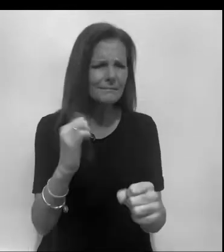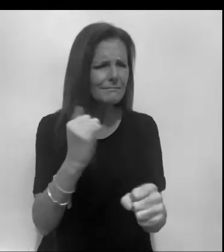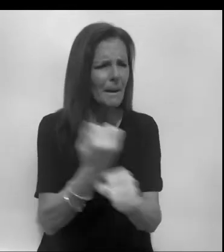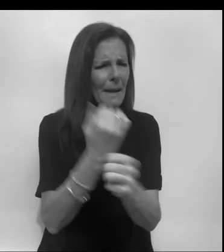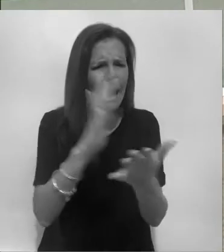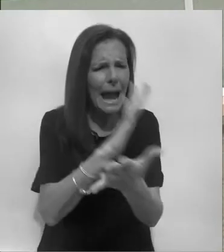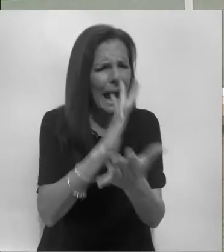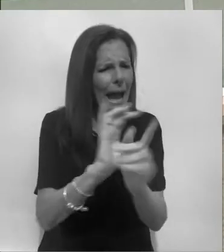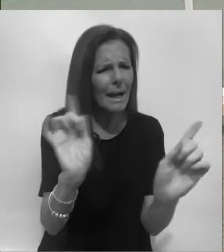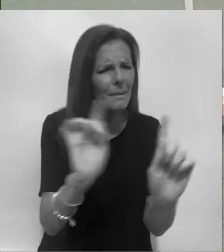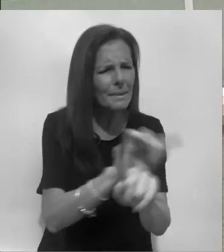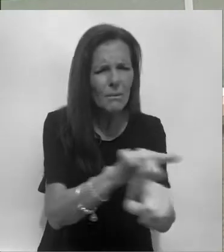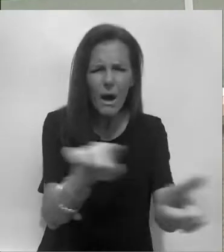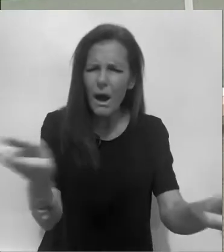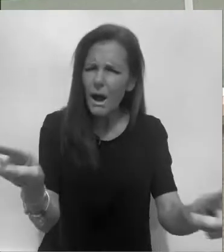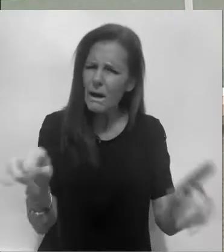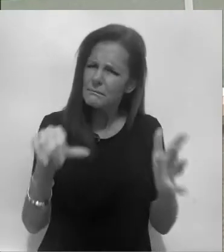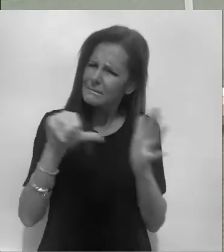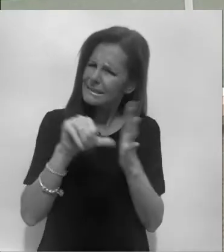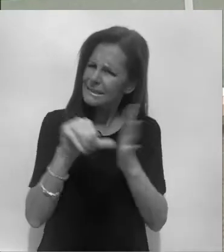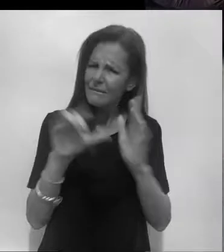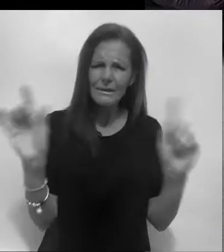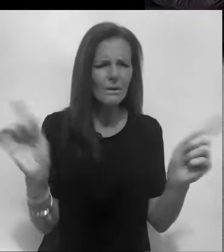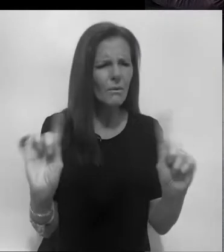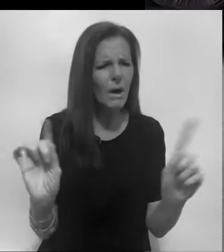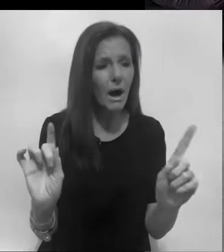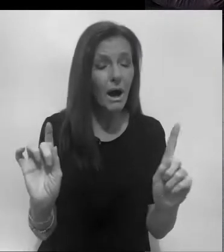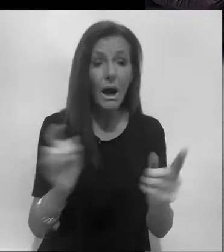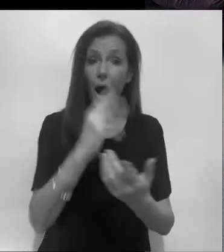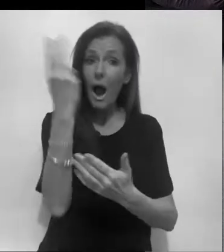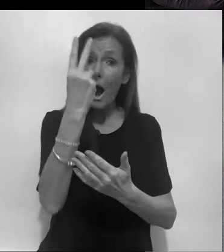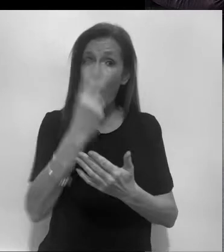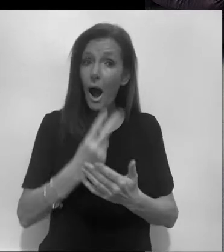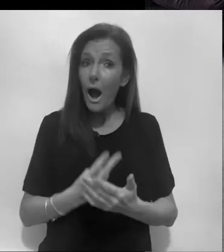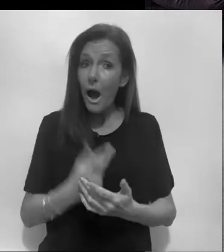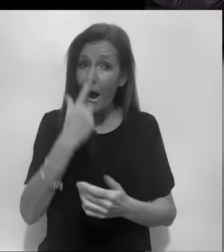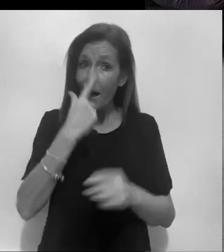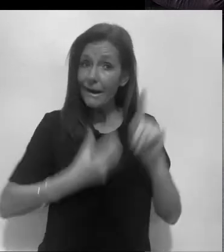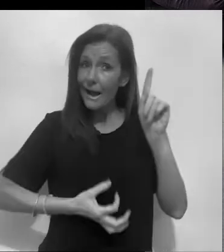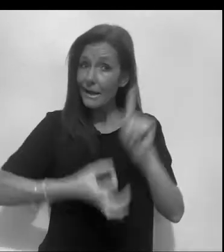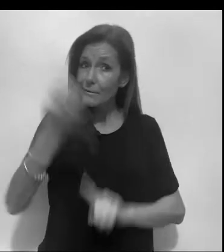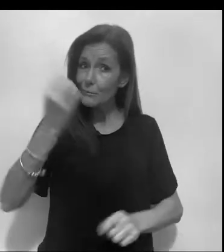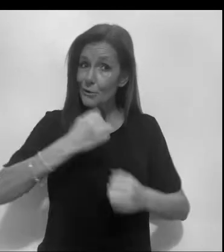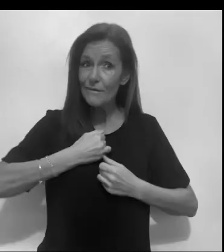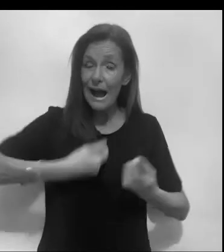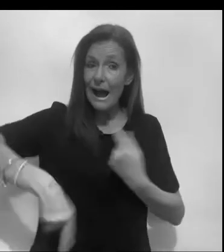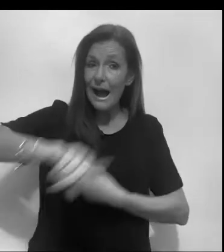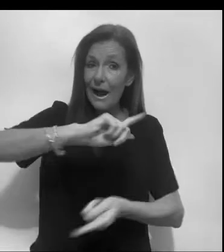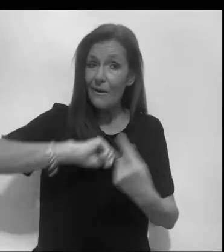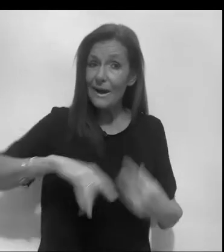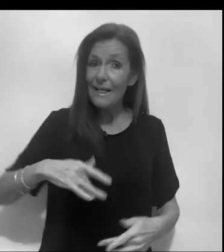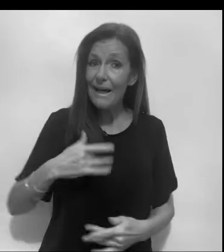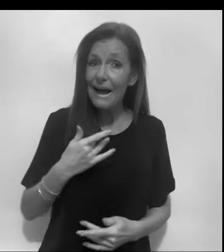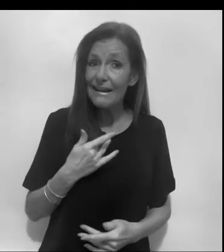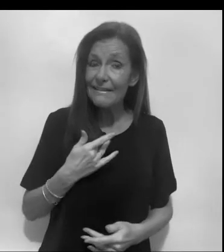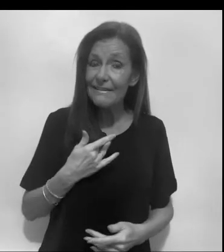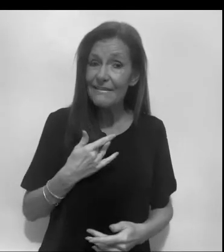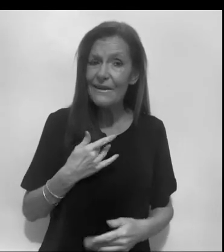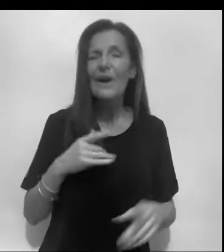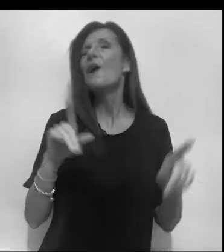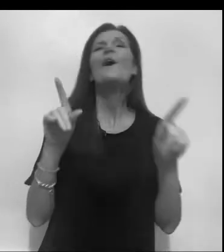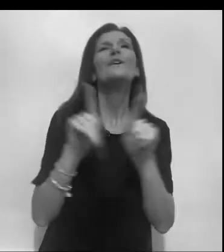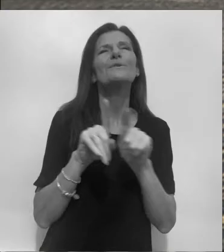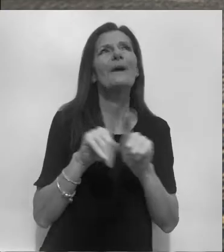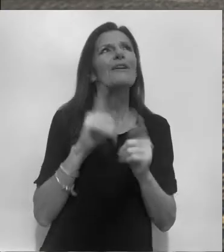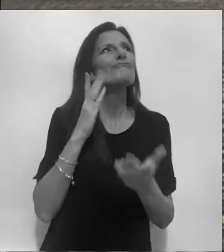they find more difficult, and how art can make all our lives better. I'm also really interested